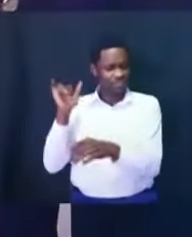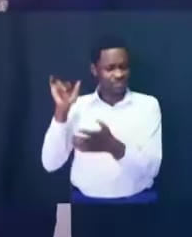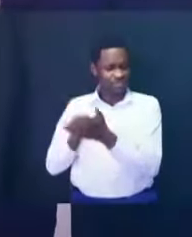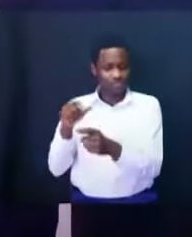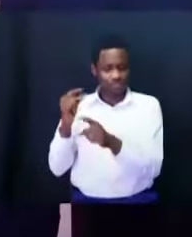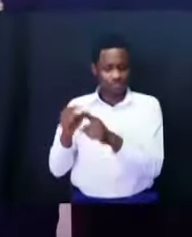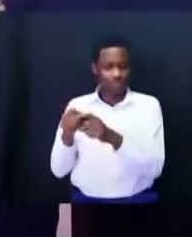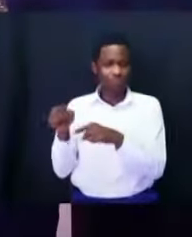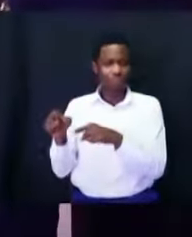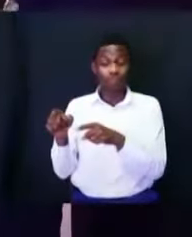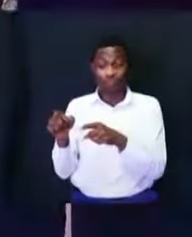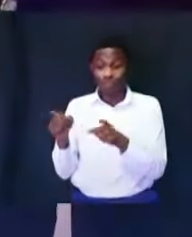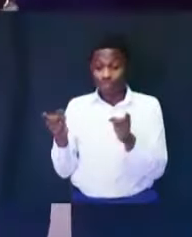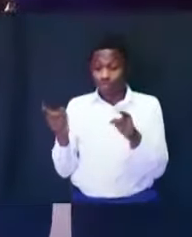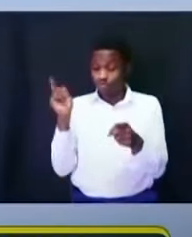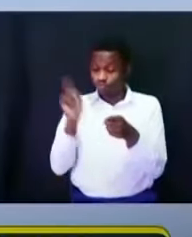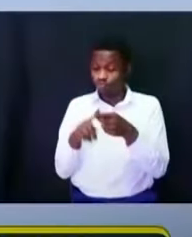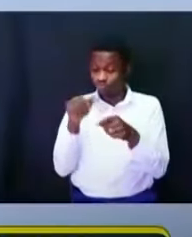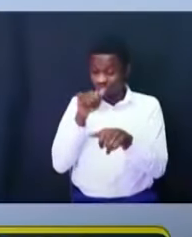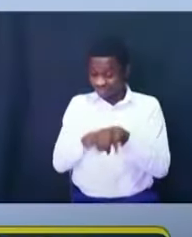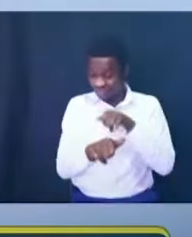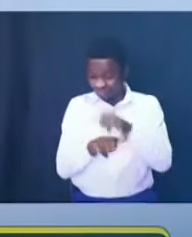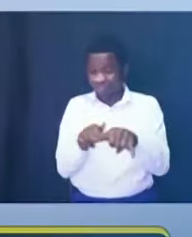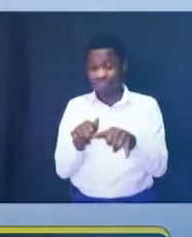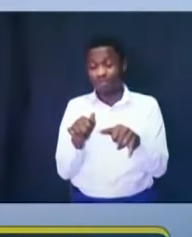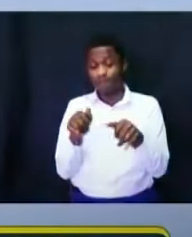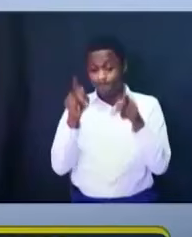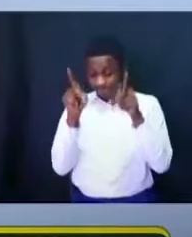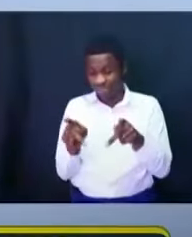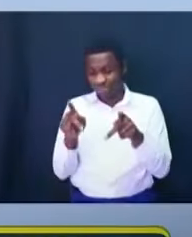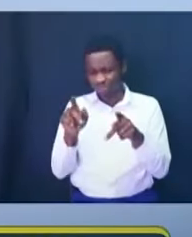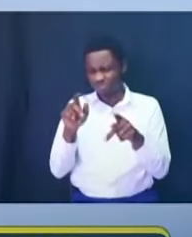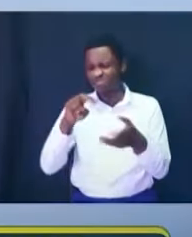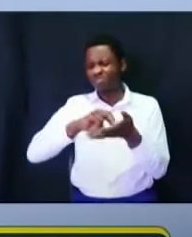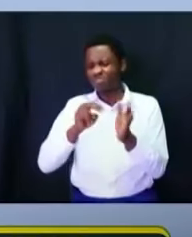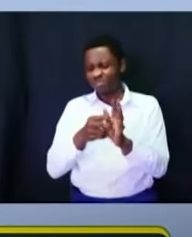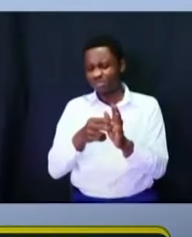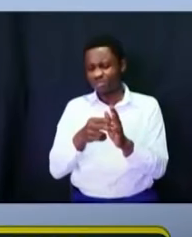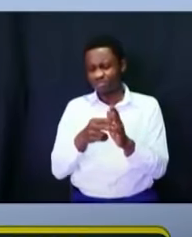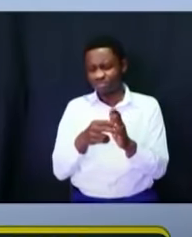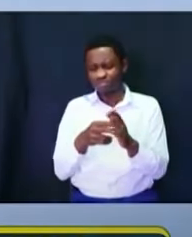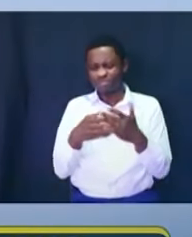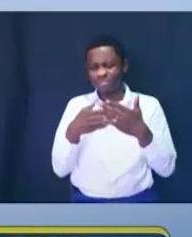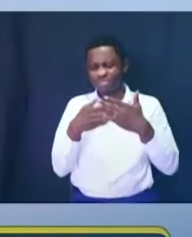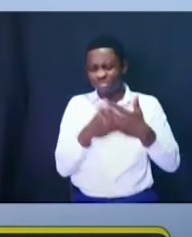deception to deceive is to mislead by a false